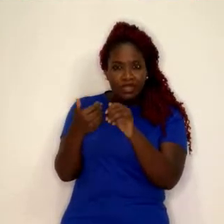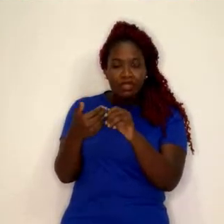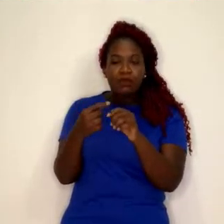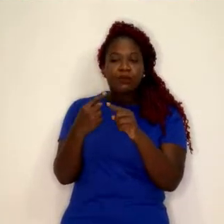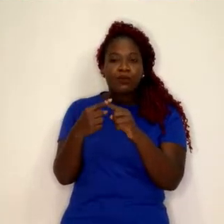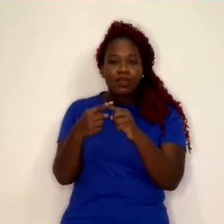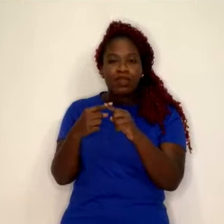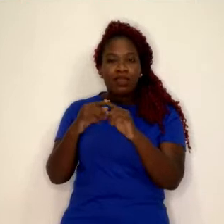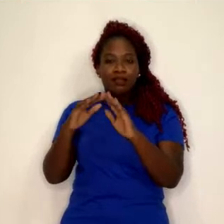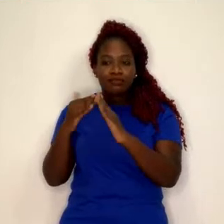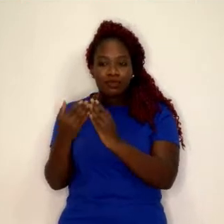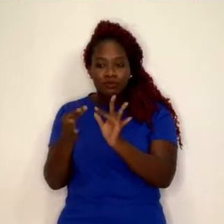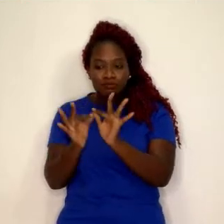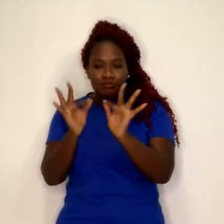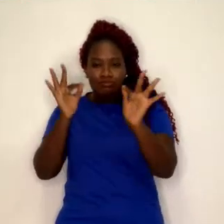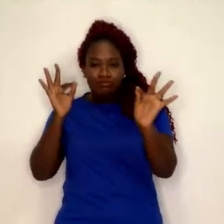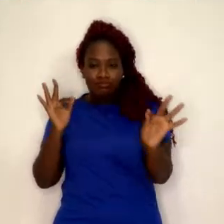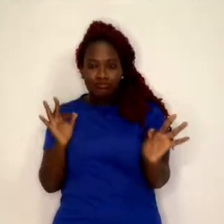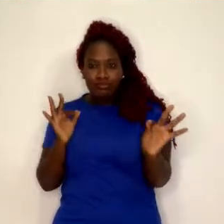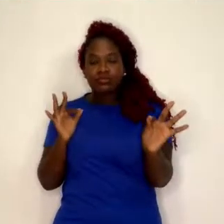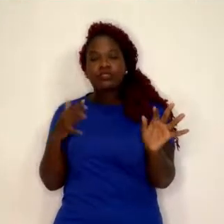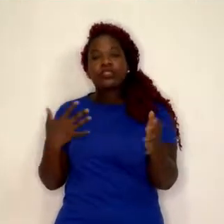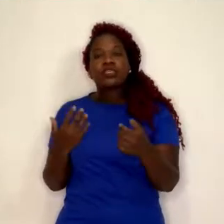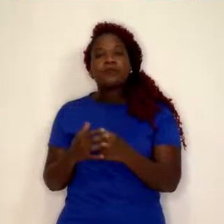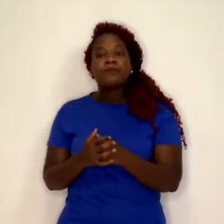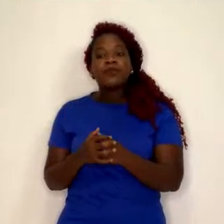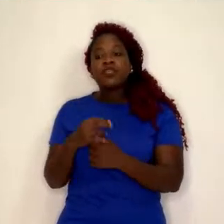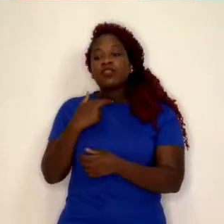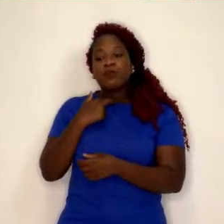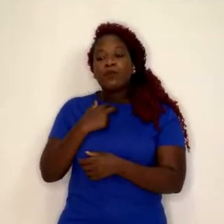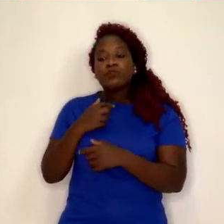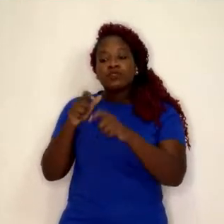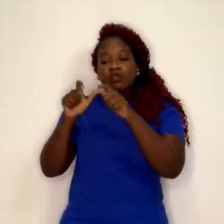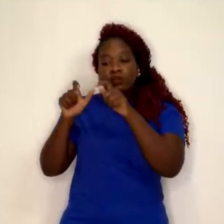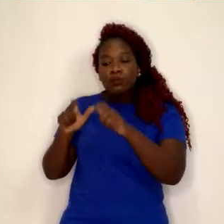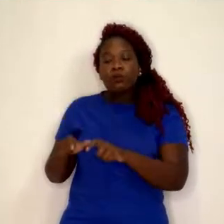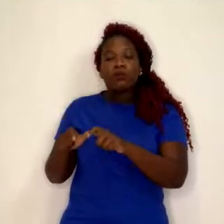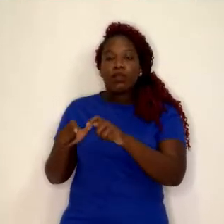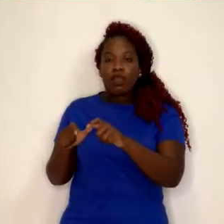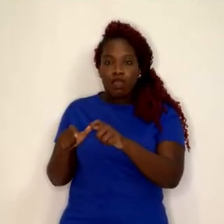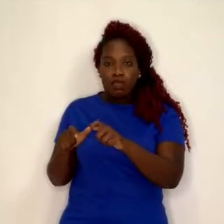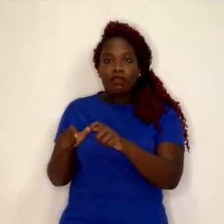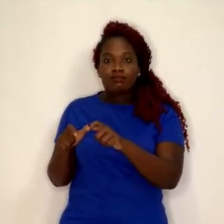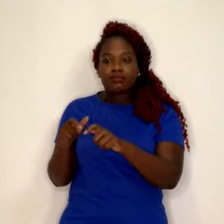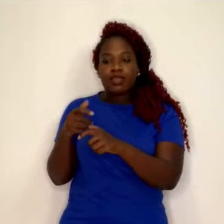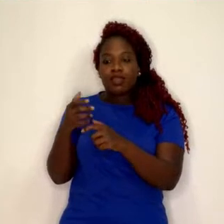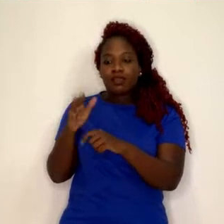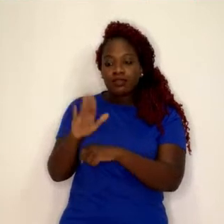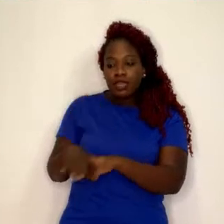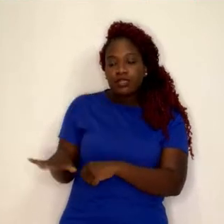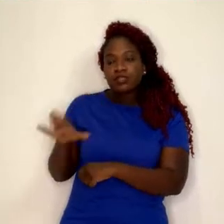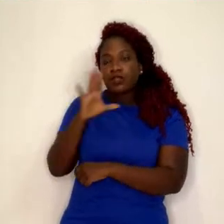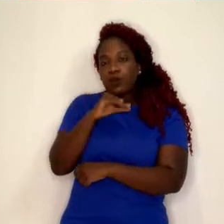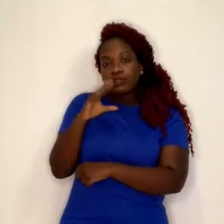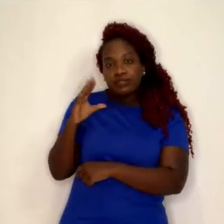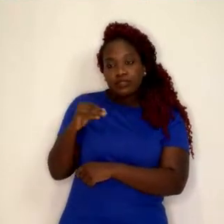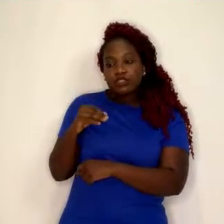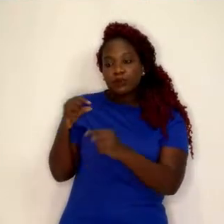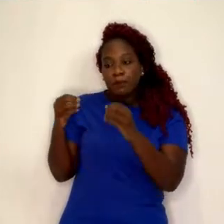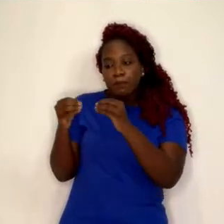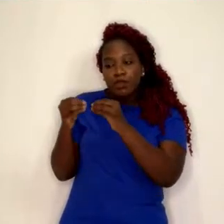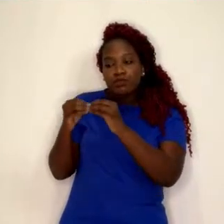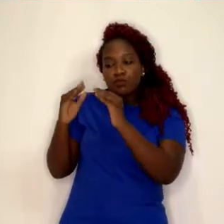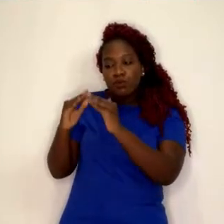education that takes away these children from school, not allowing them to have their